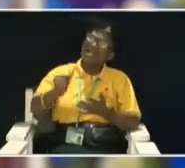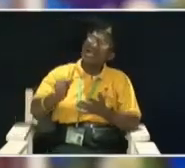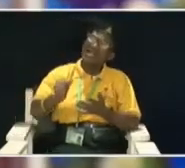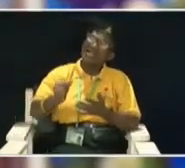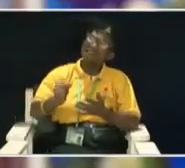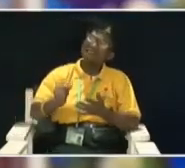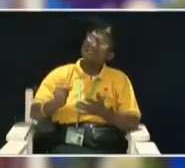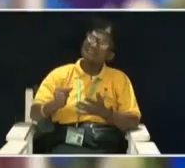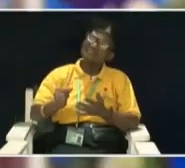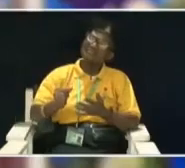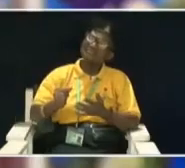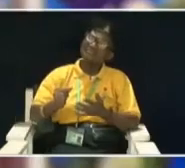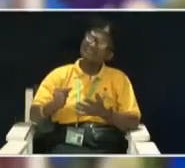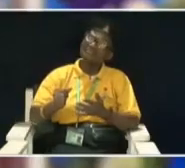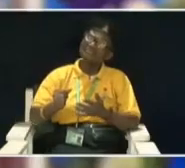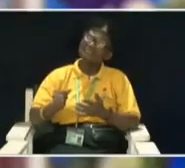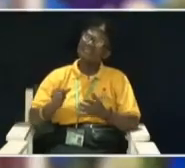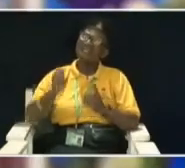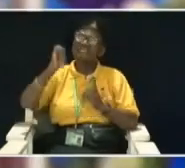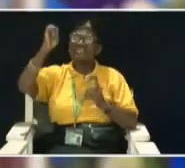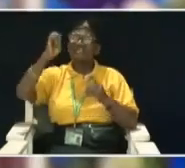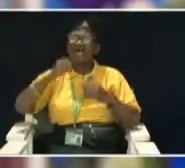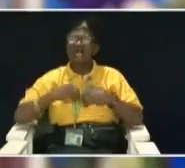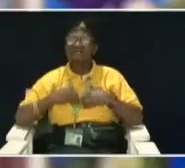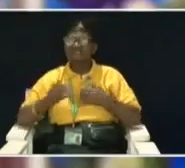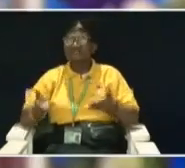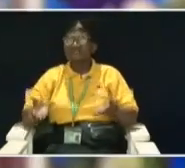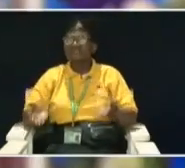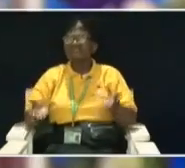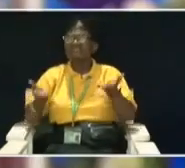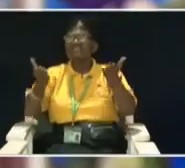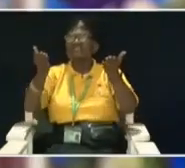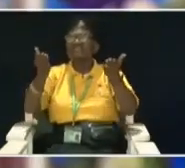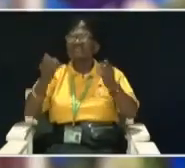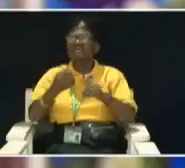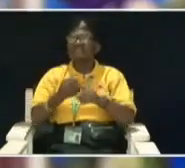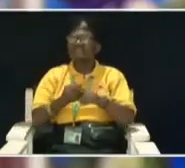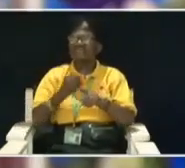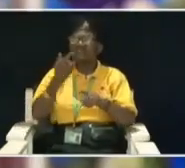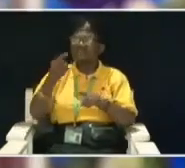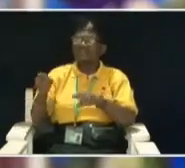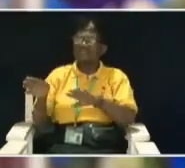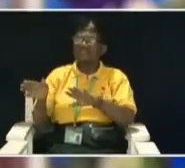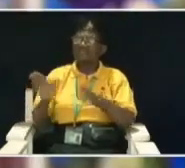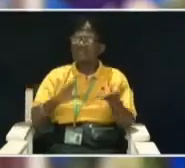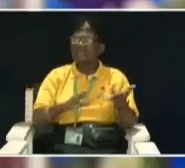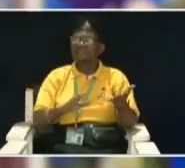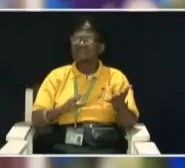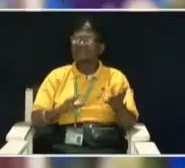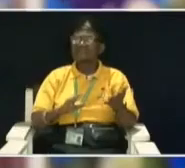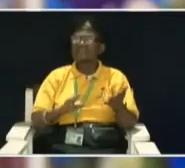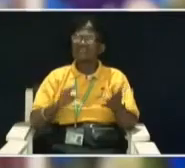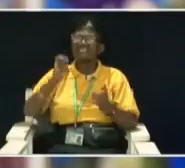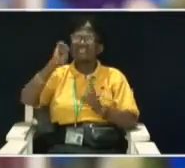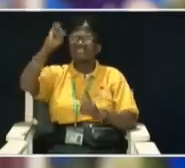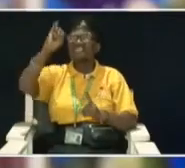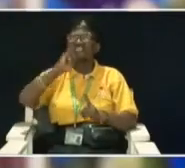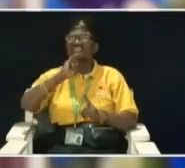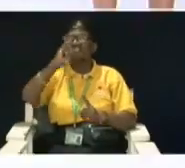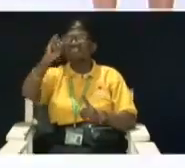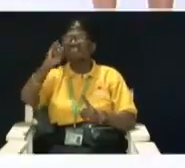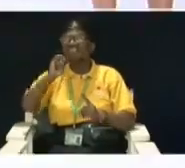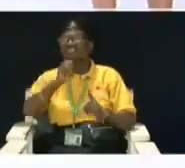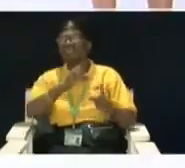amen. He has risen from the dead. Is